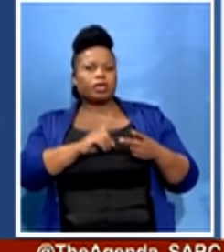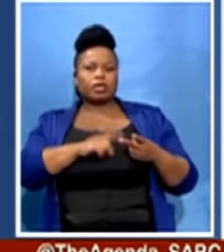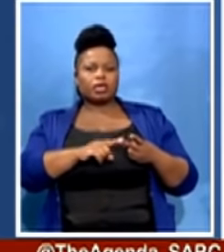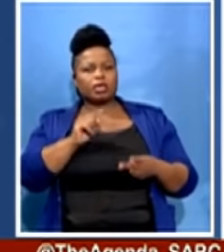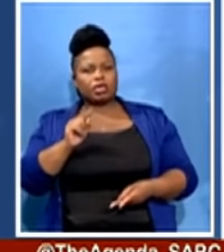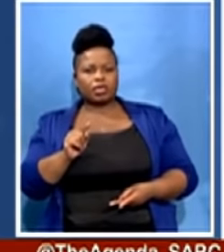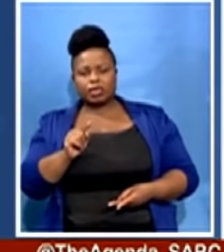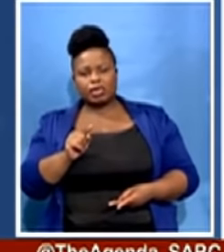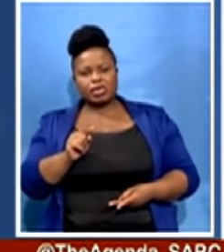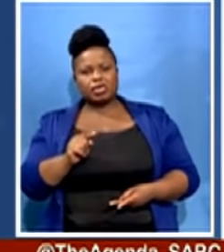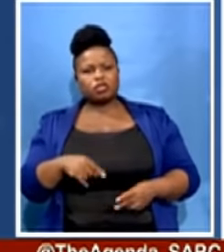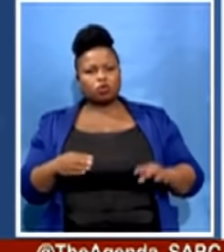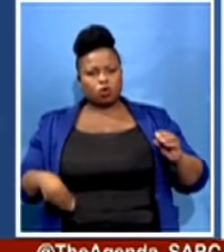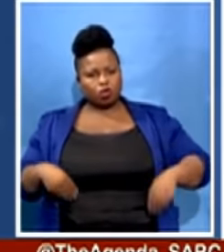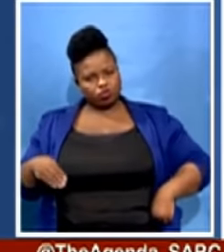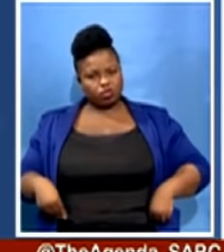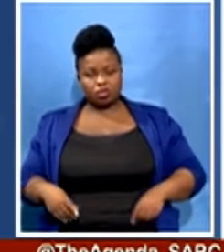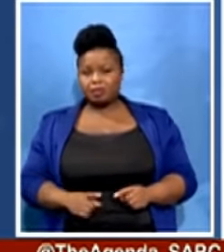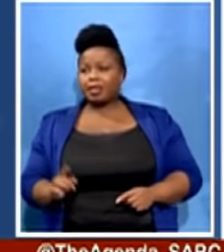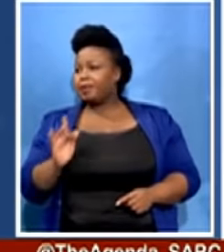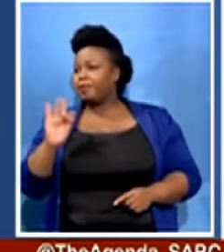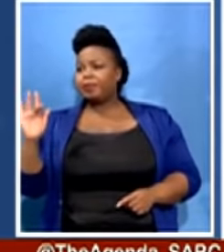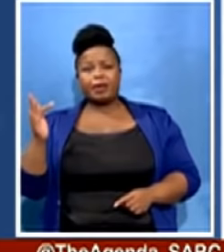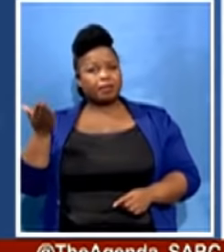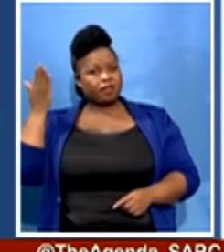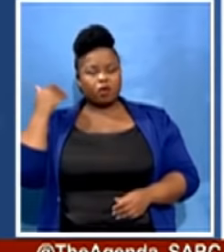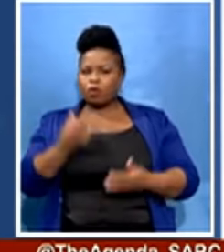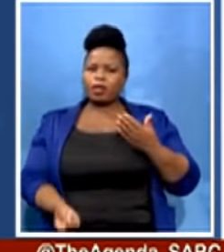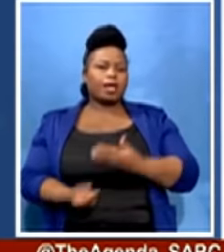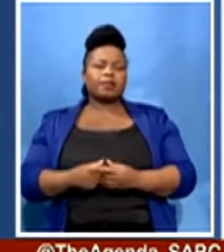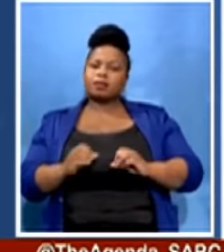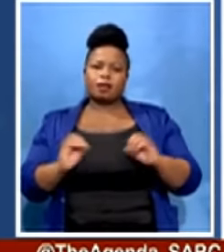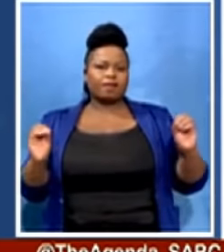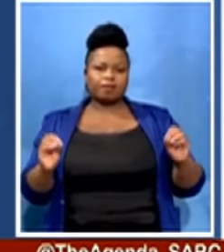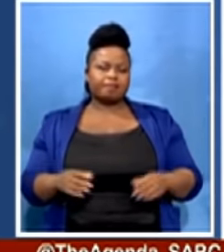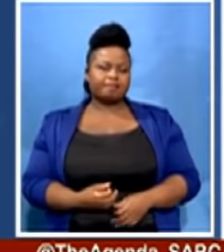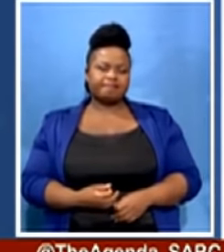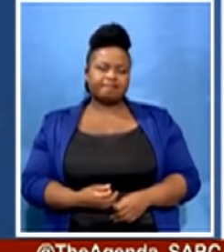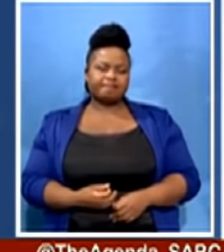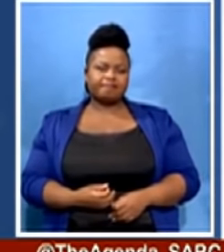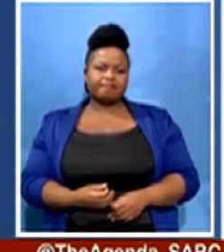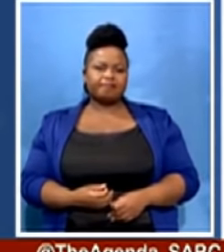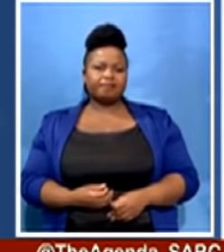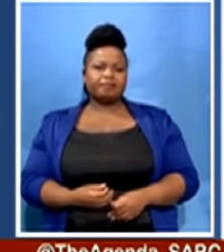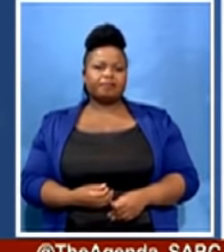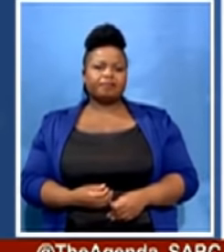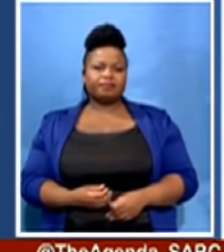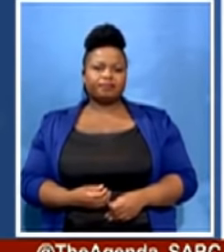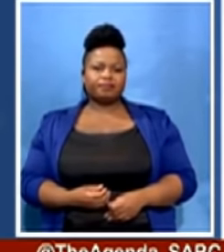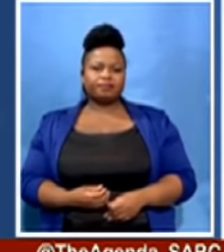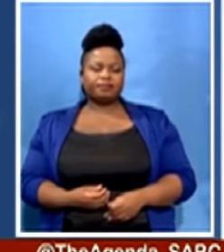that nobody else has ever put together in this way anywhere else in the world. So we are extremely,